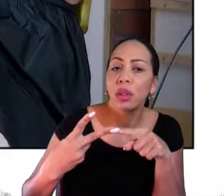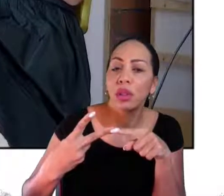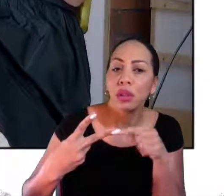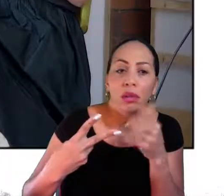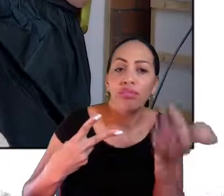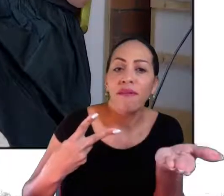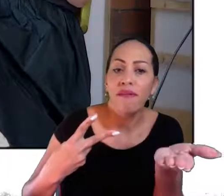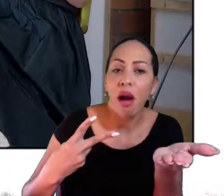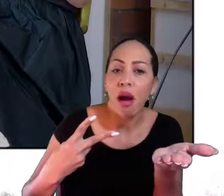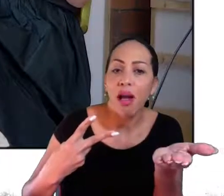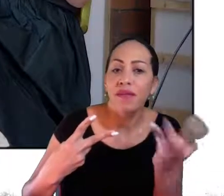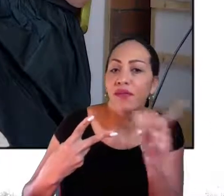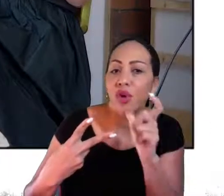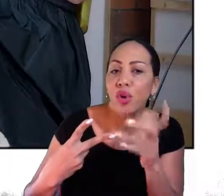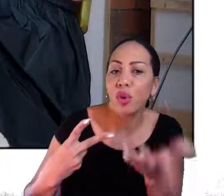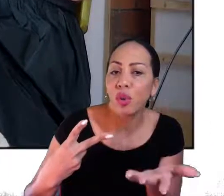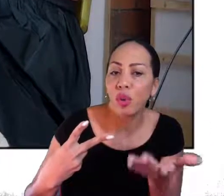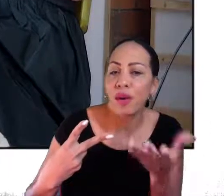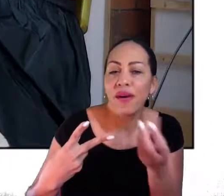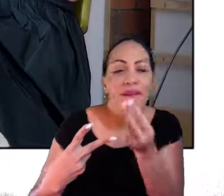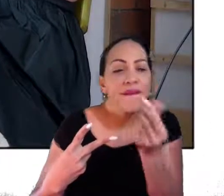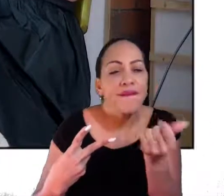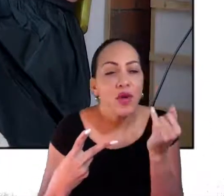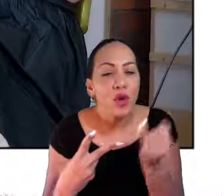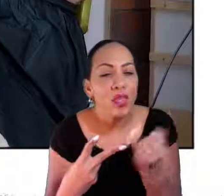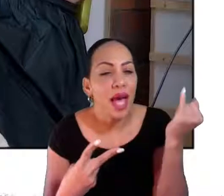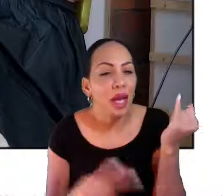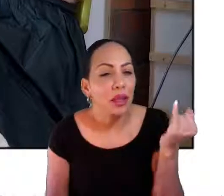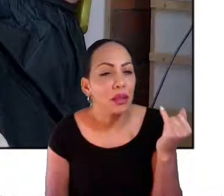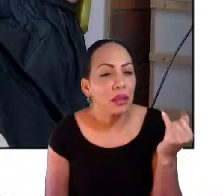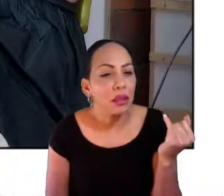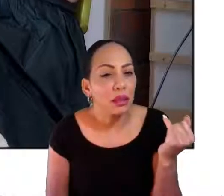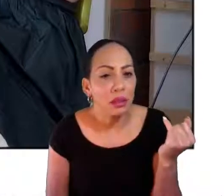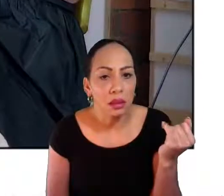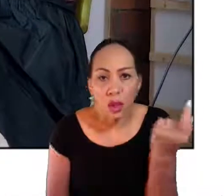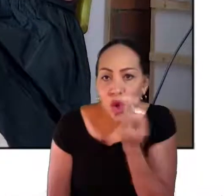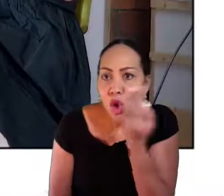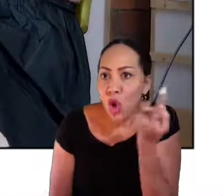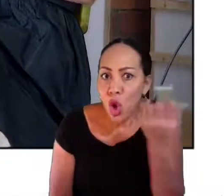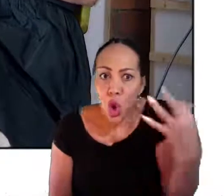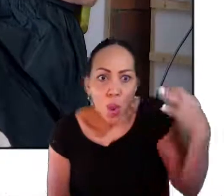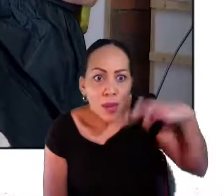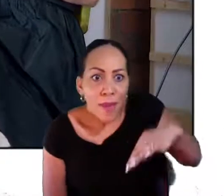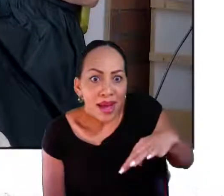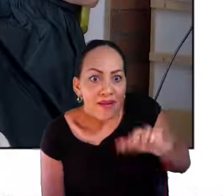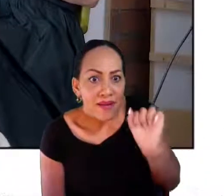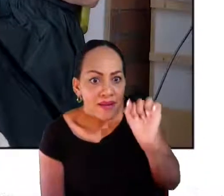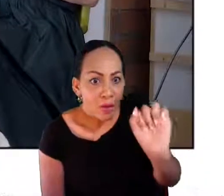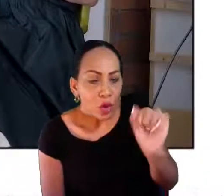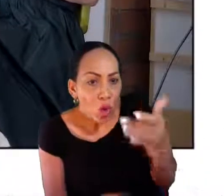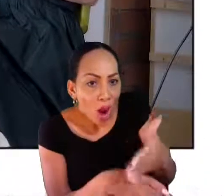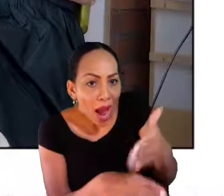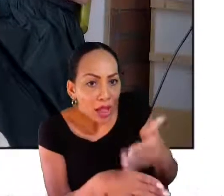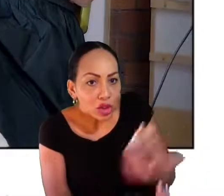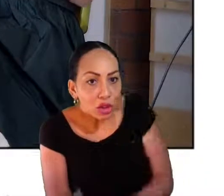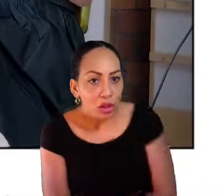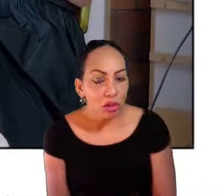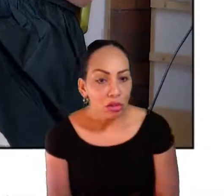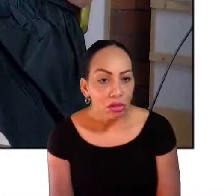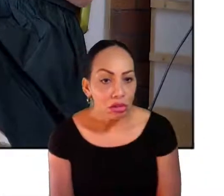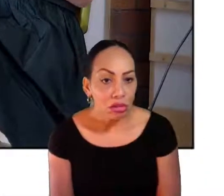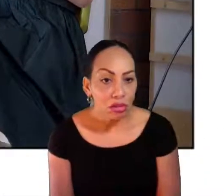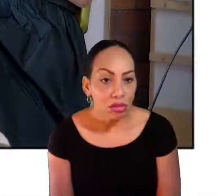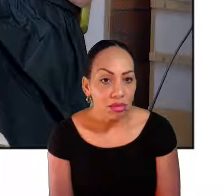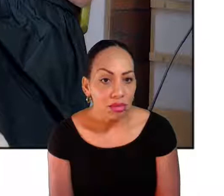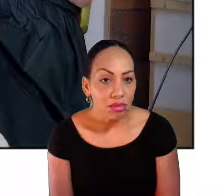few seconds just having a think about who would benefit from this action that you're doing, and what do you